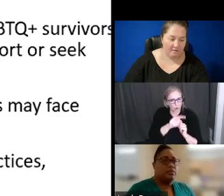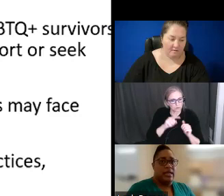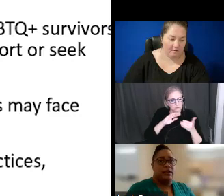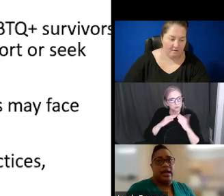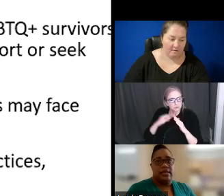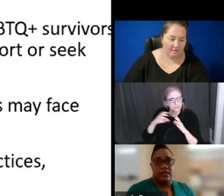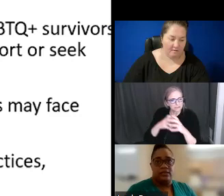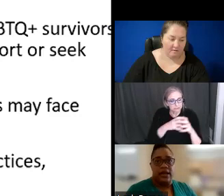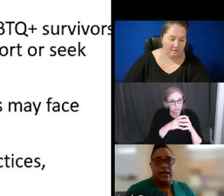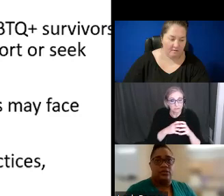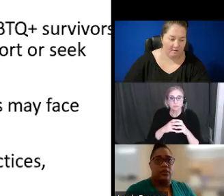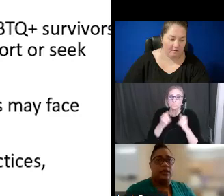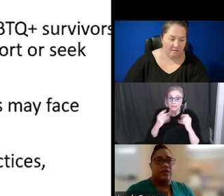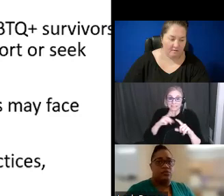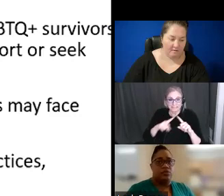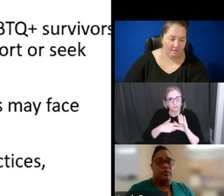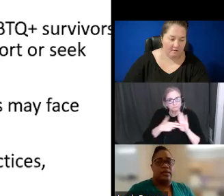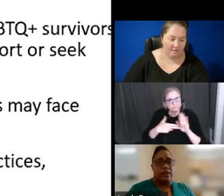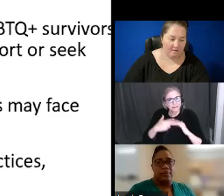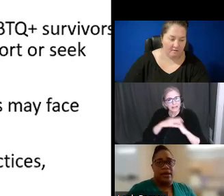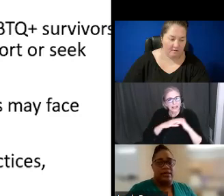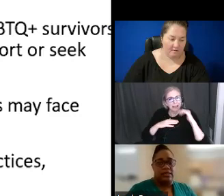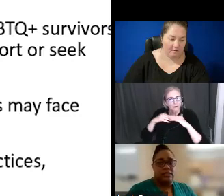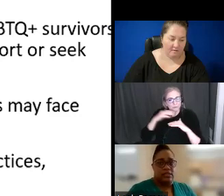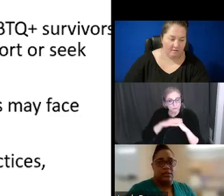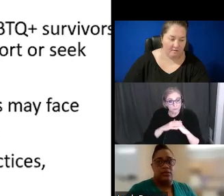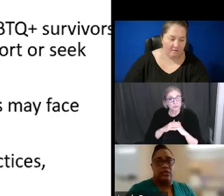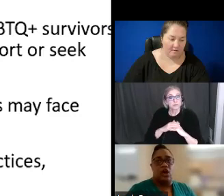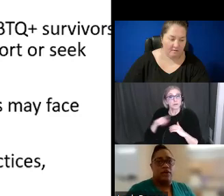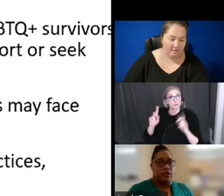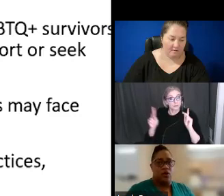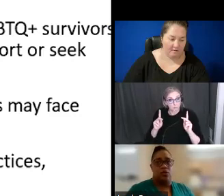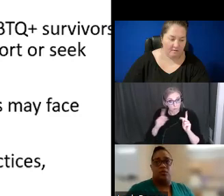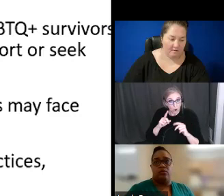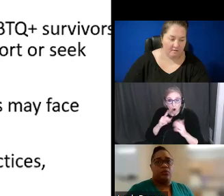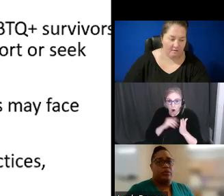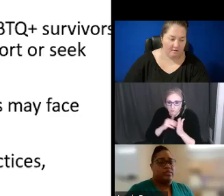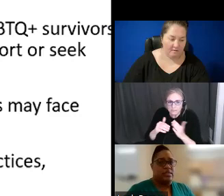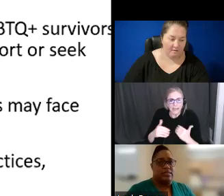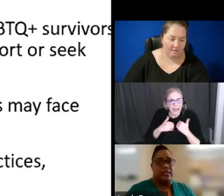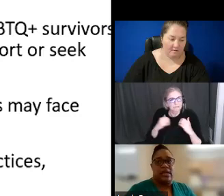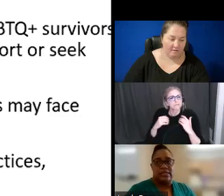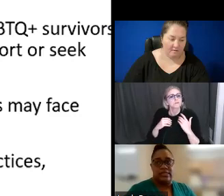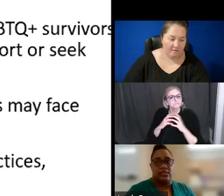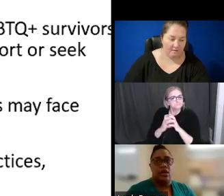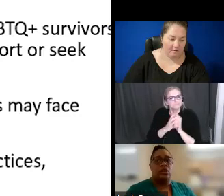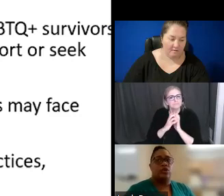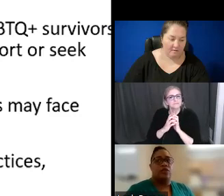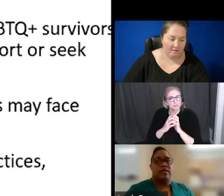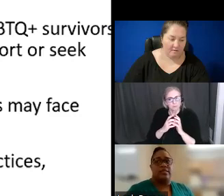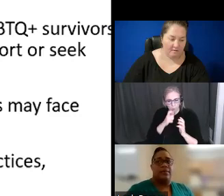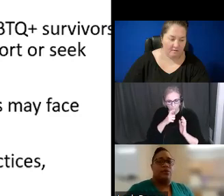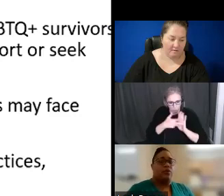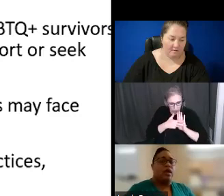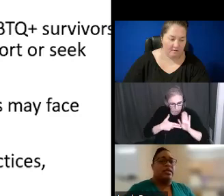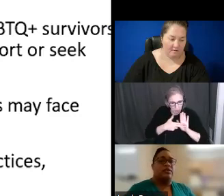is multi-layered identities, right? So individuals within BIPOC and Indigenous communities often hold multiple intersecting identities. So